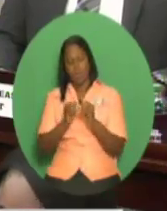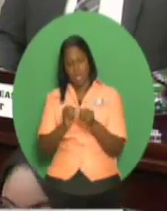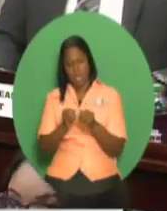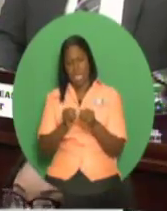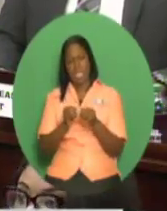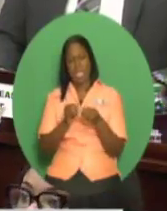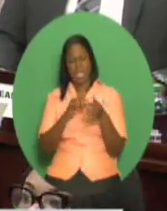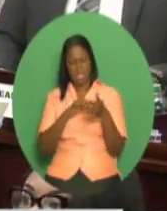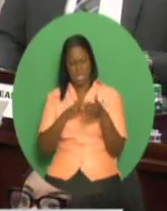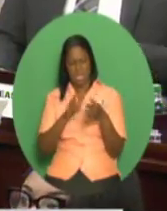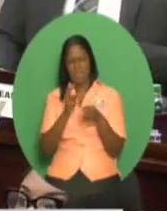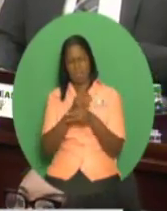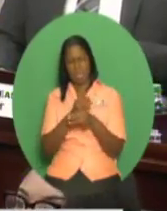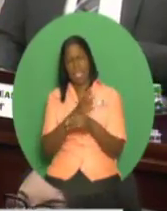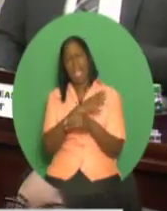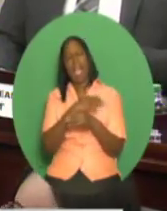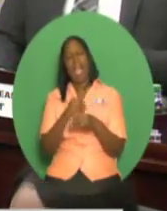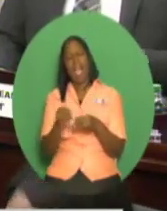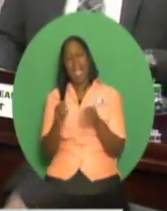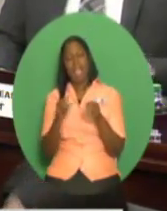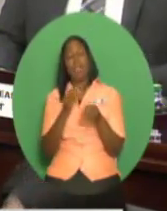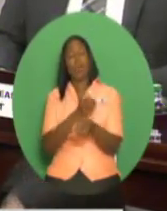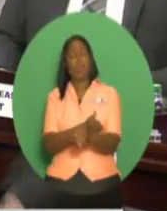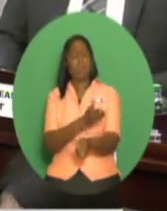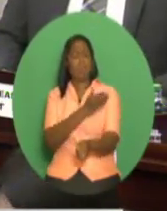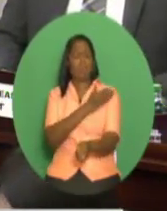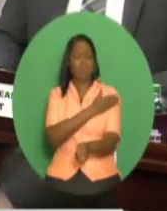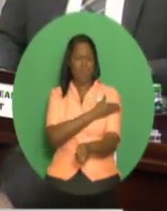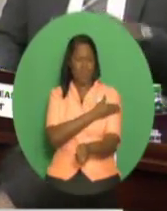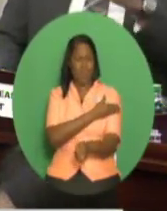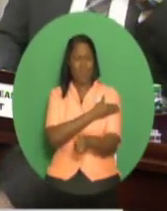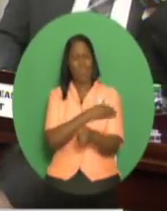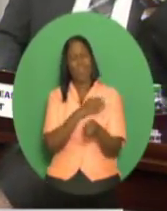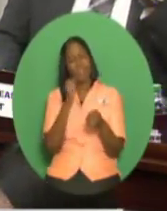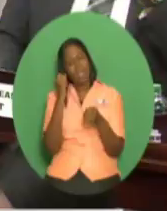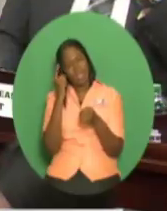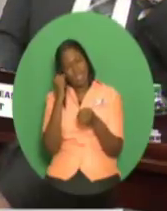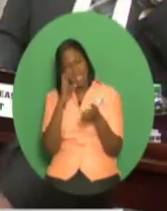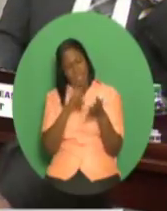It is to refocus on the handwriting skills.